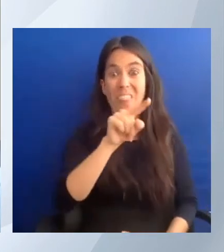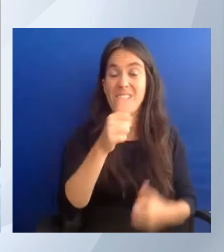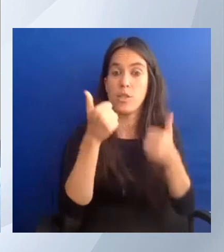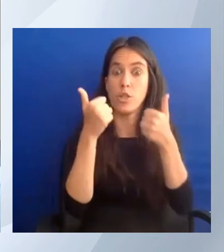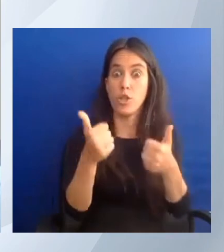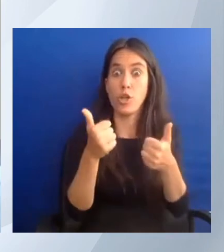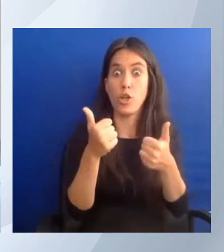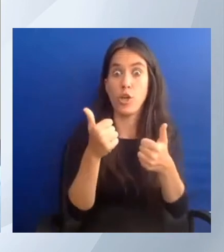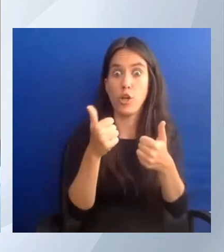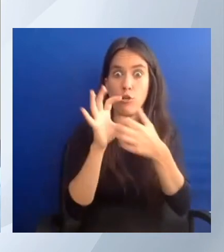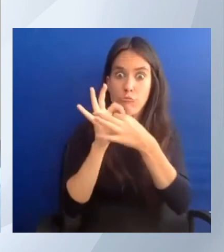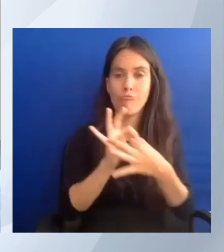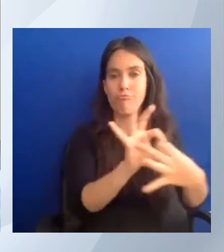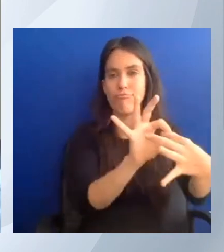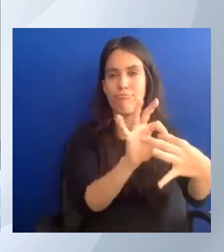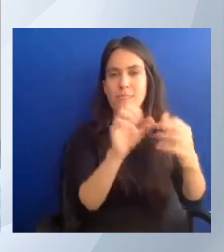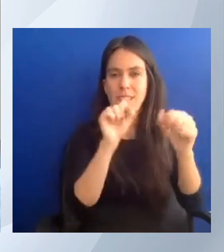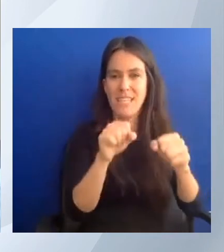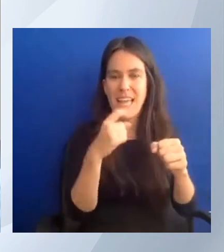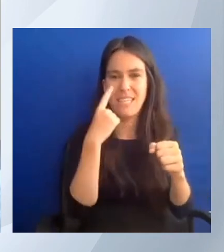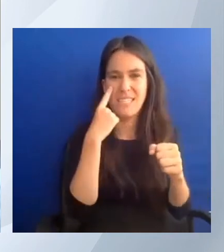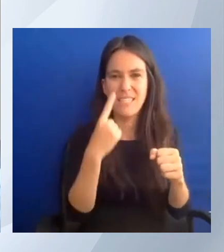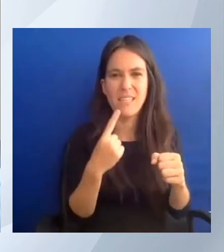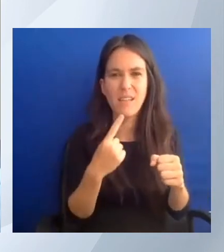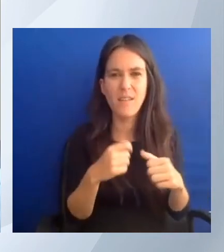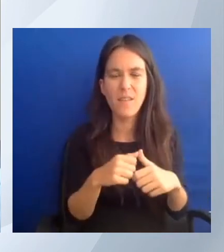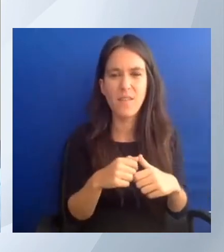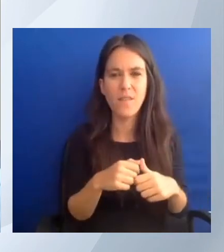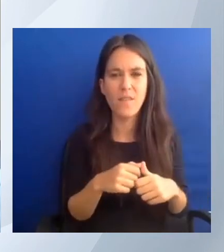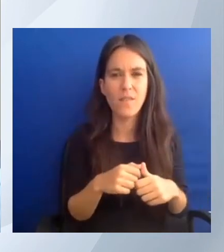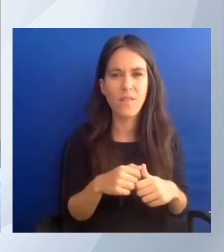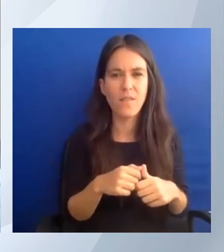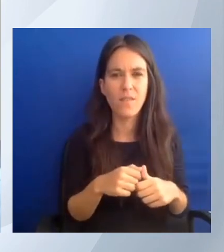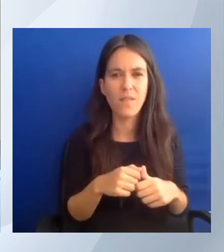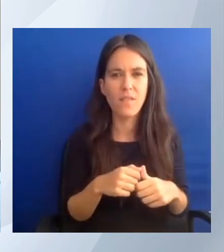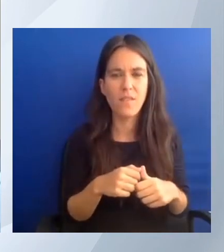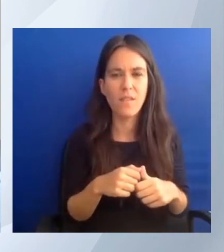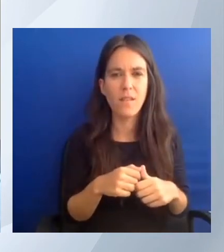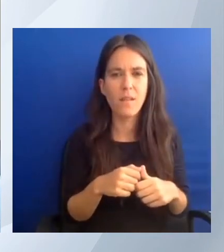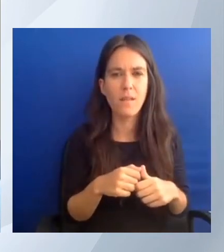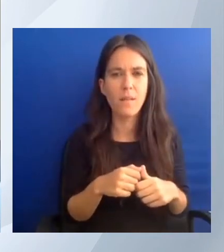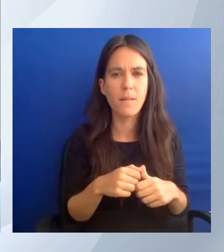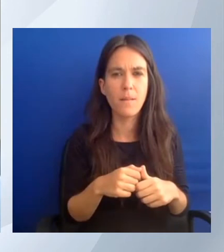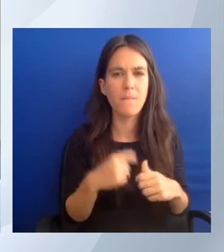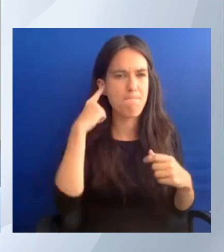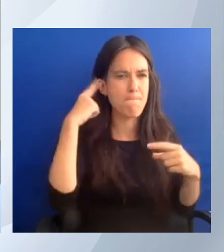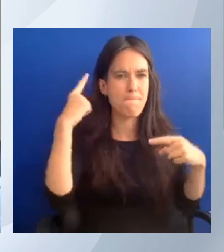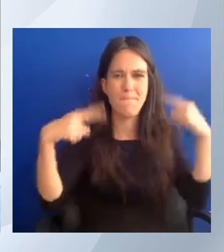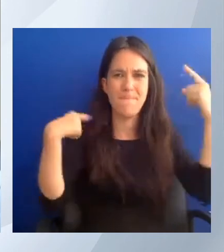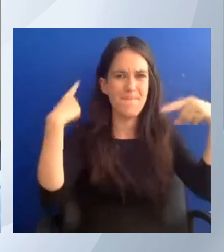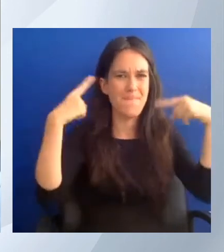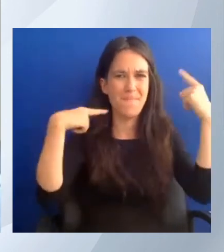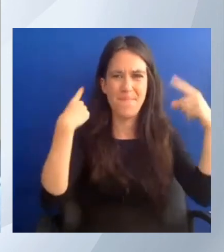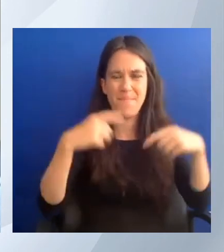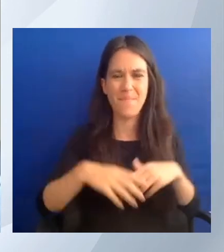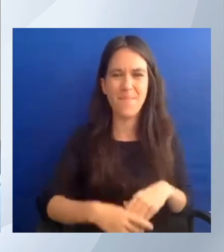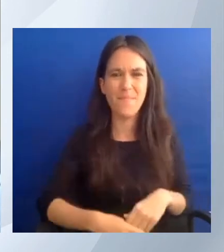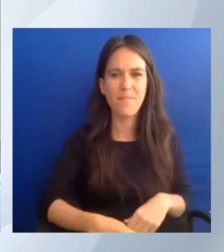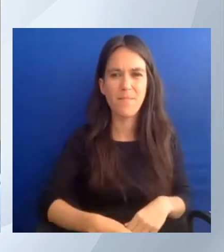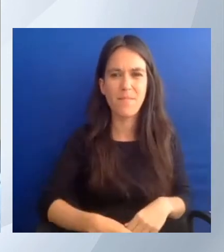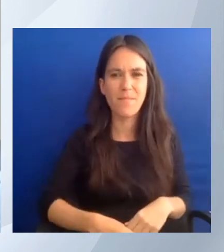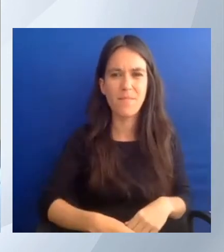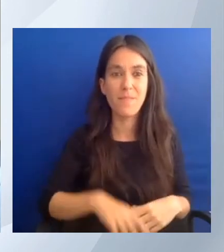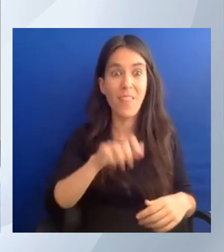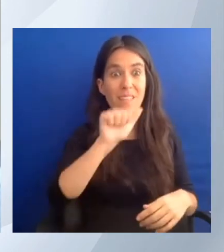because this helps you to build this event-driven architecture and also utilize the serverless capability of Azure